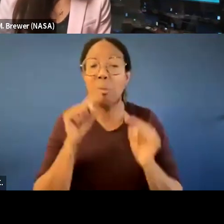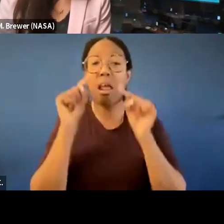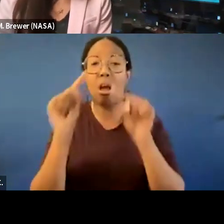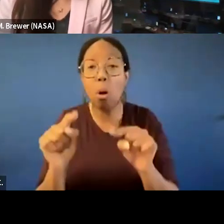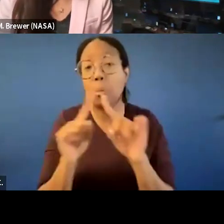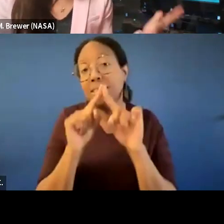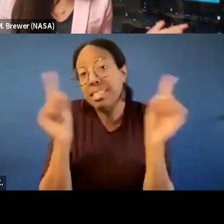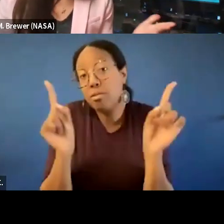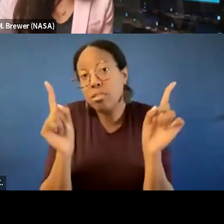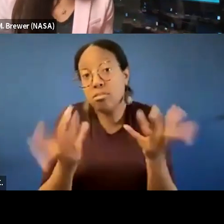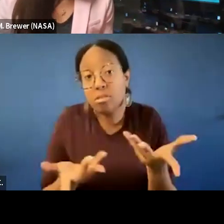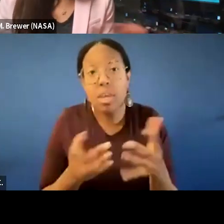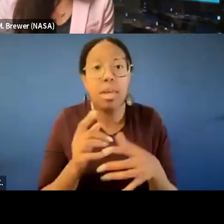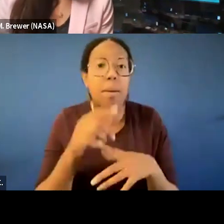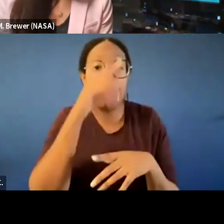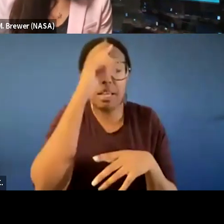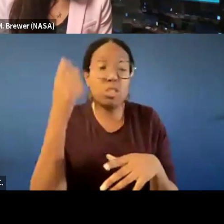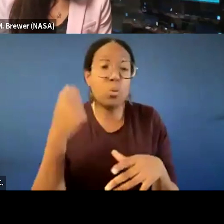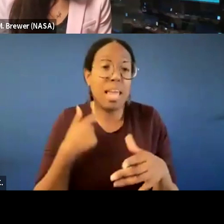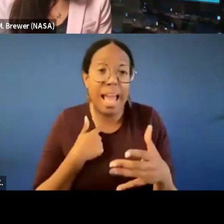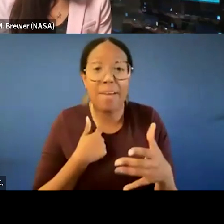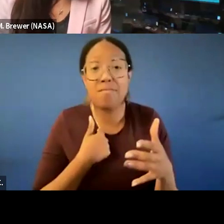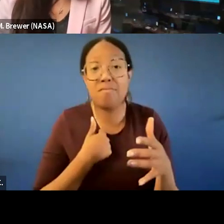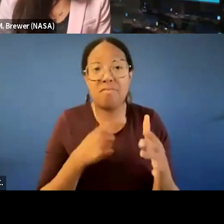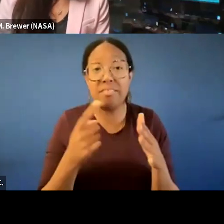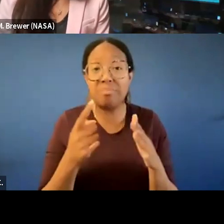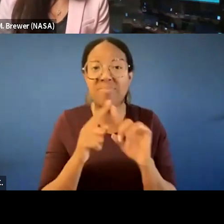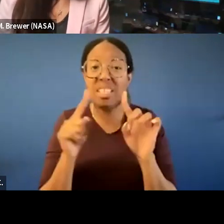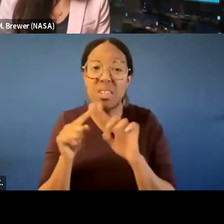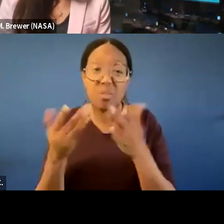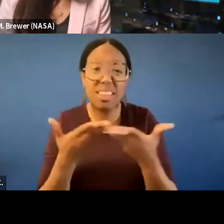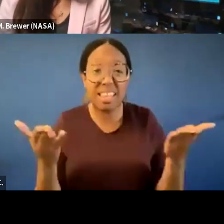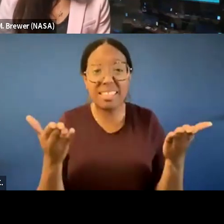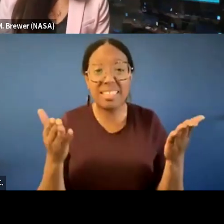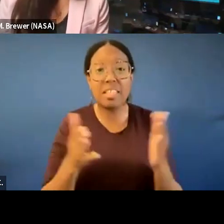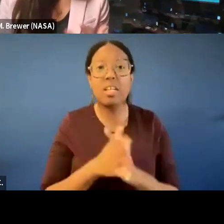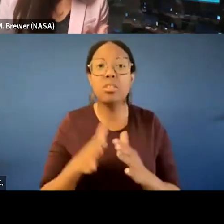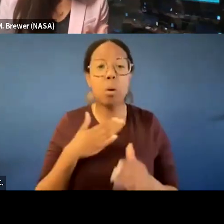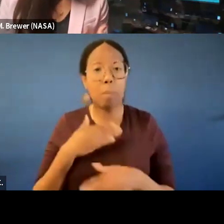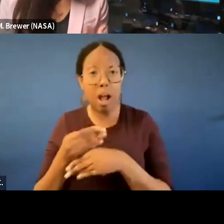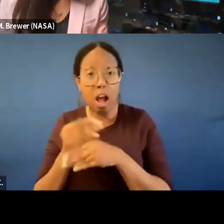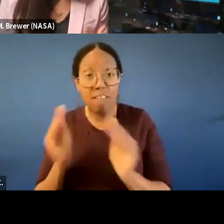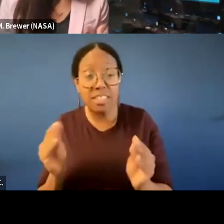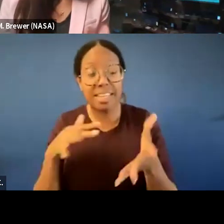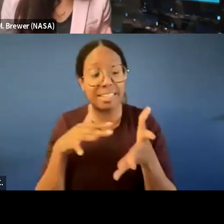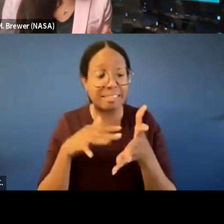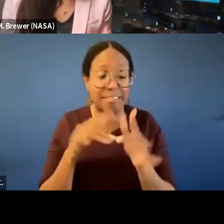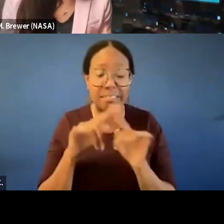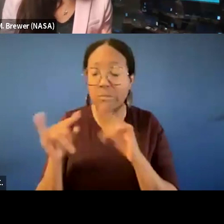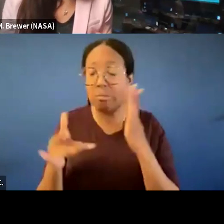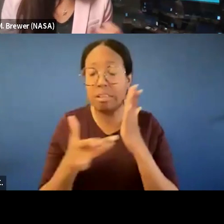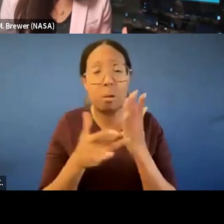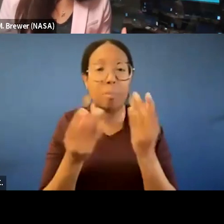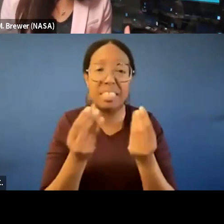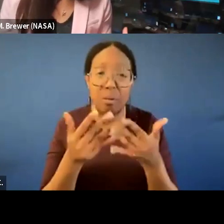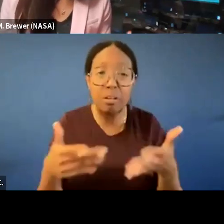day because we have different timelined activities. In the office, I get to study a lot of different technical materials and kind of learn a little bit